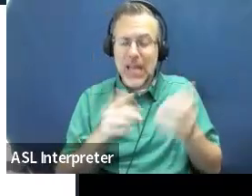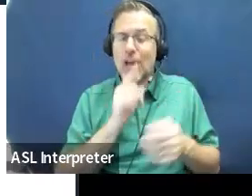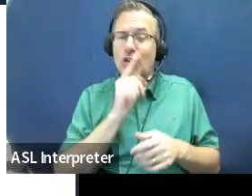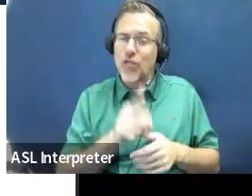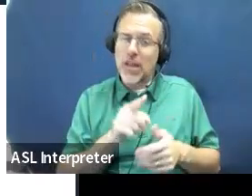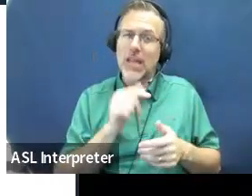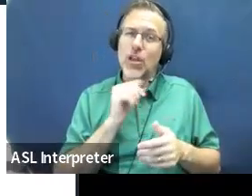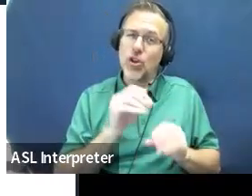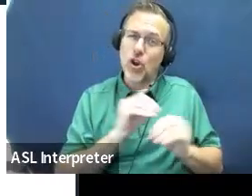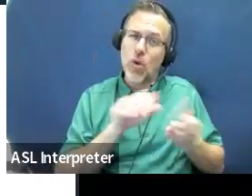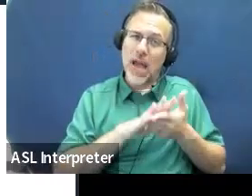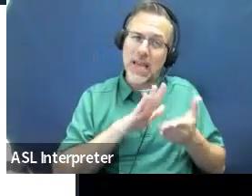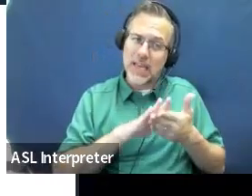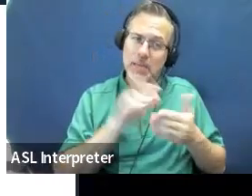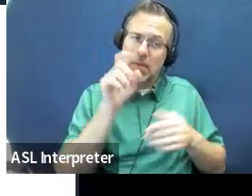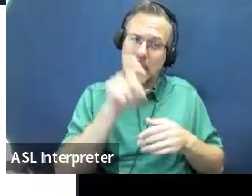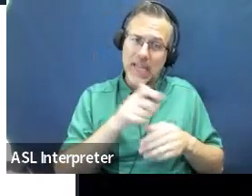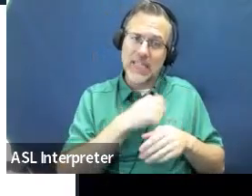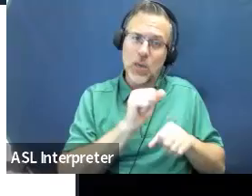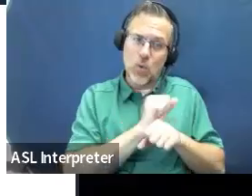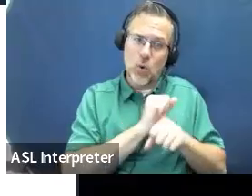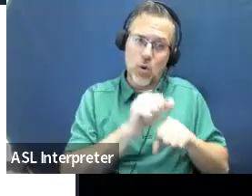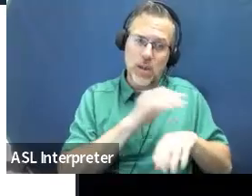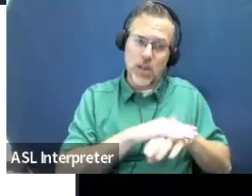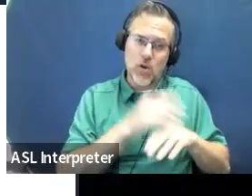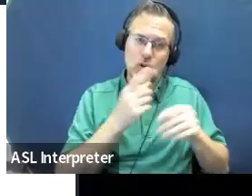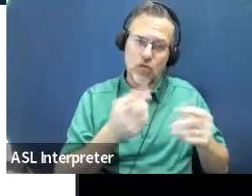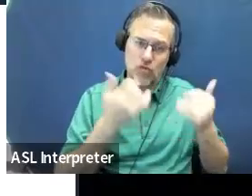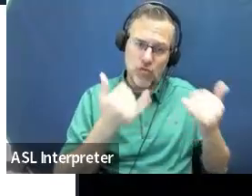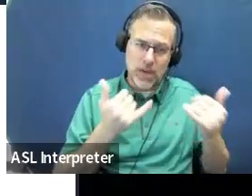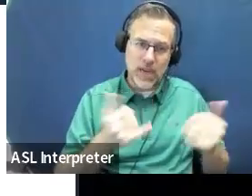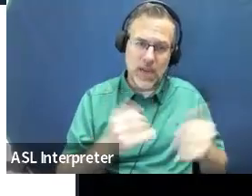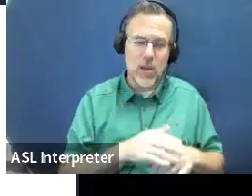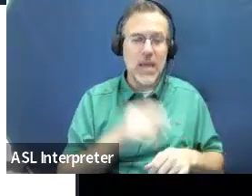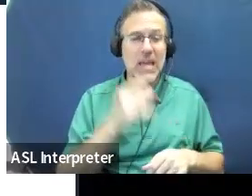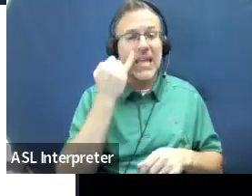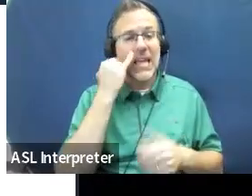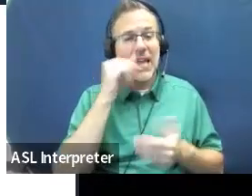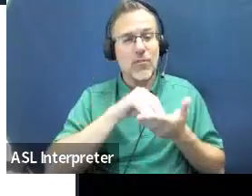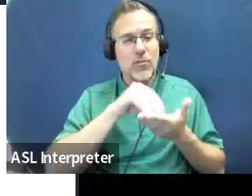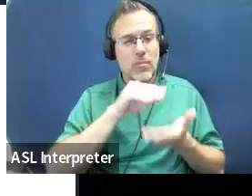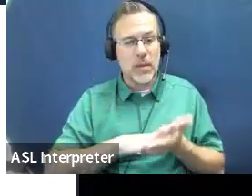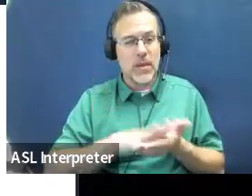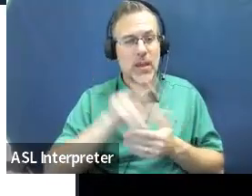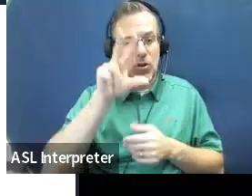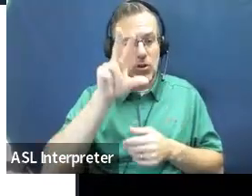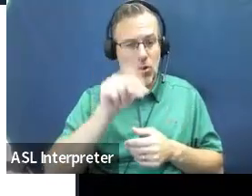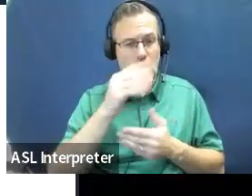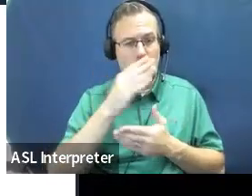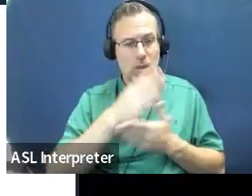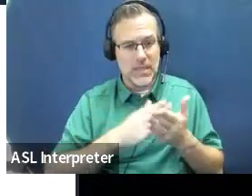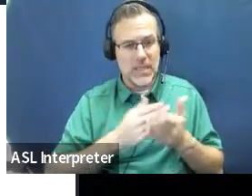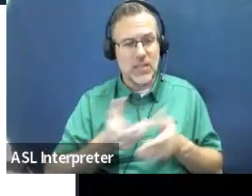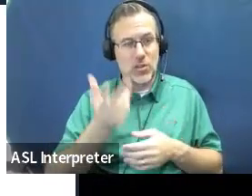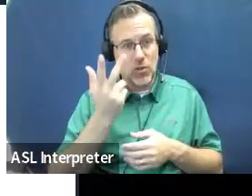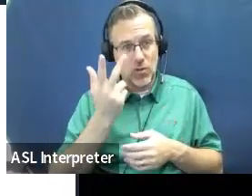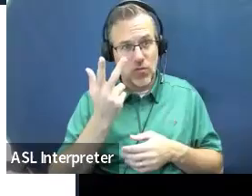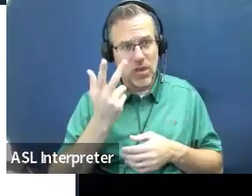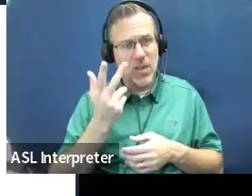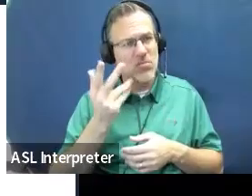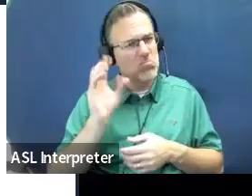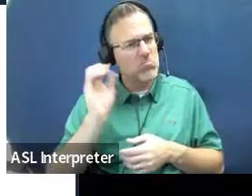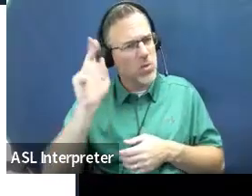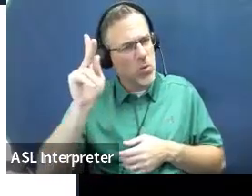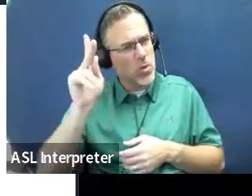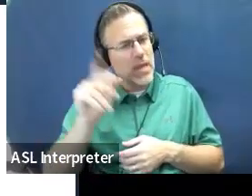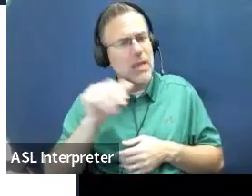that we're working on right now. So if you're putting no in section 3, that's okay. You're not saying that